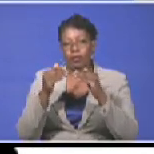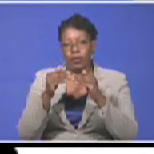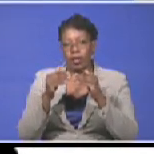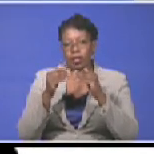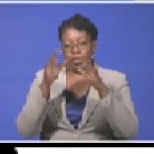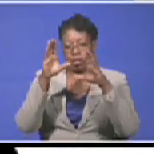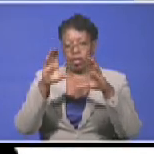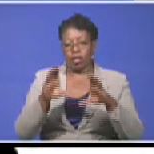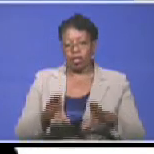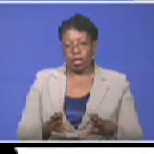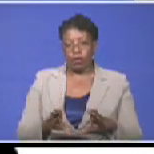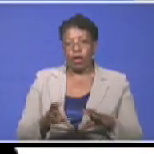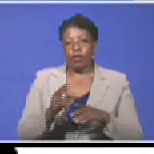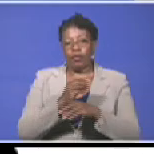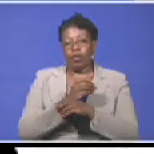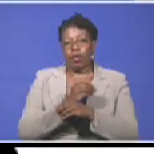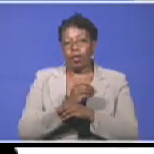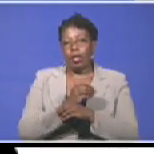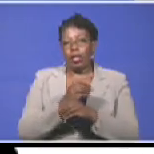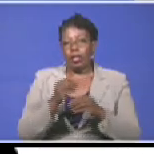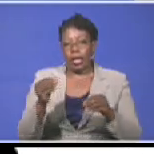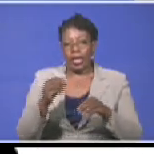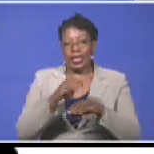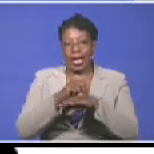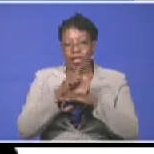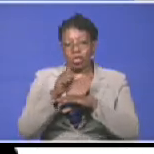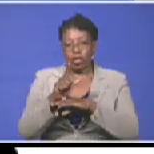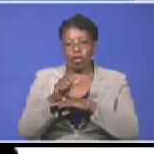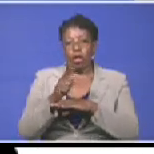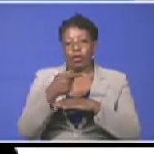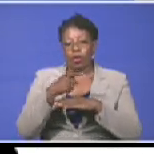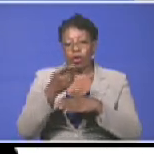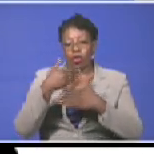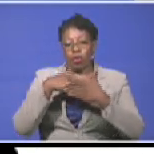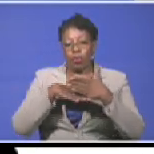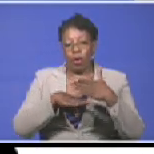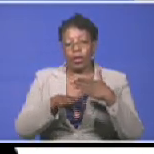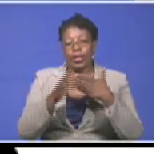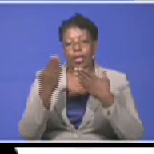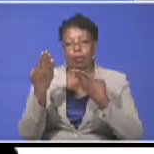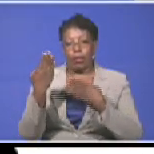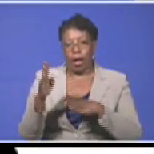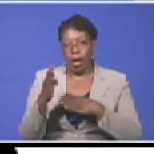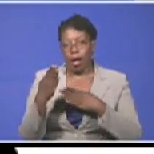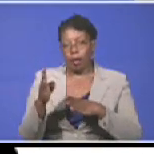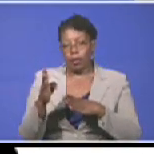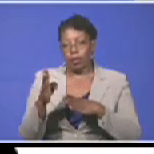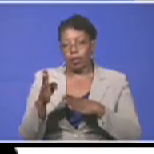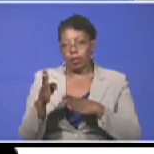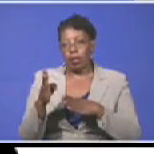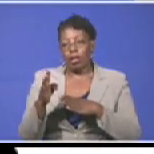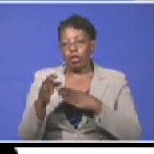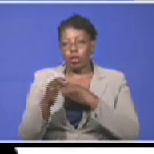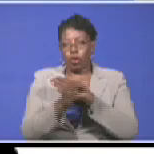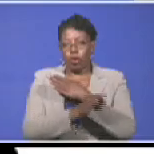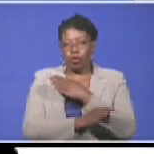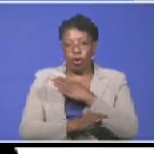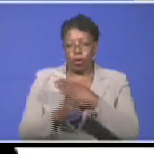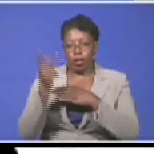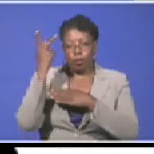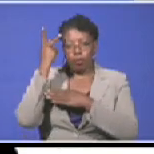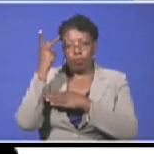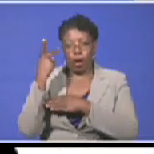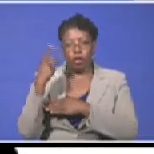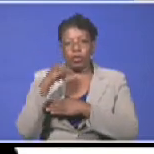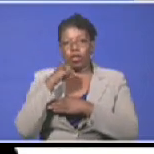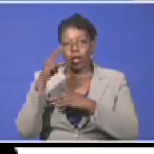of non-national residents, many of whom were born in the Bahamas to foreign parents, but failed to apply for Bahamian citizenship. Attorney General